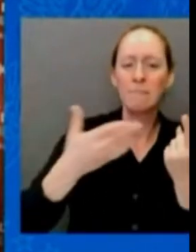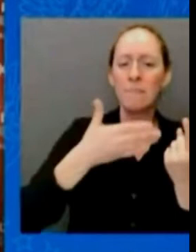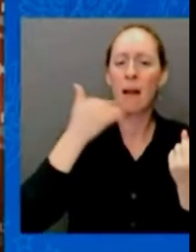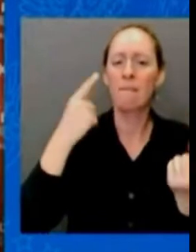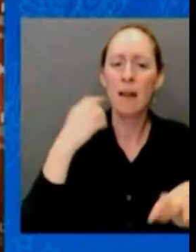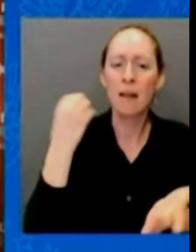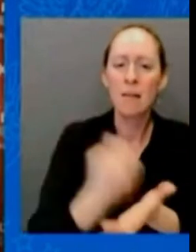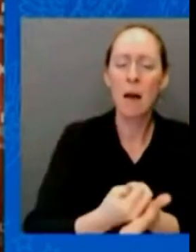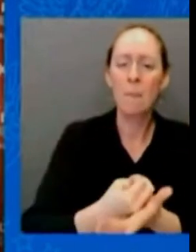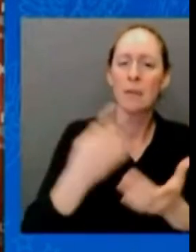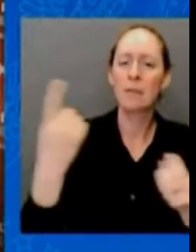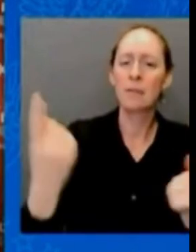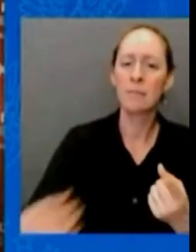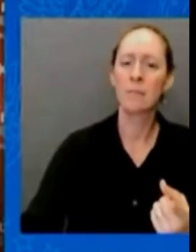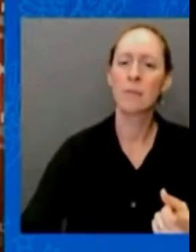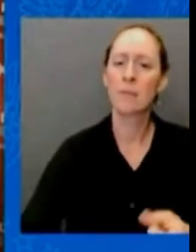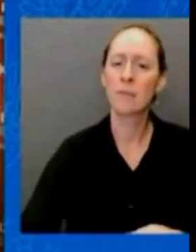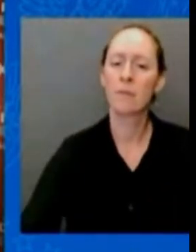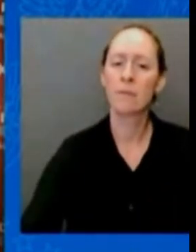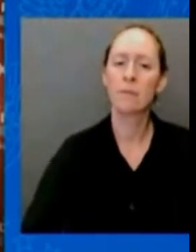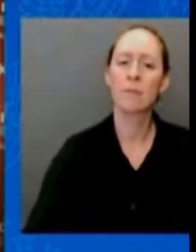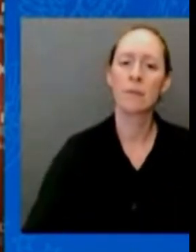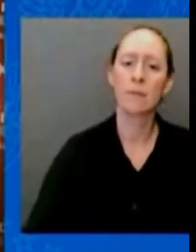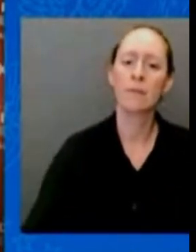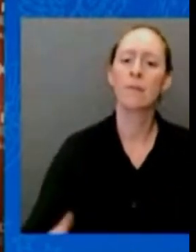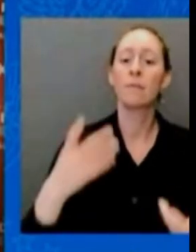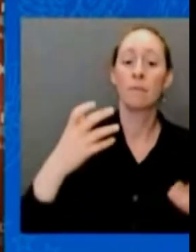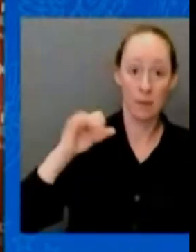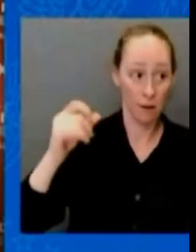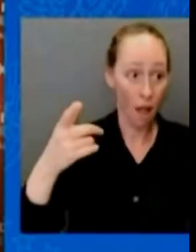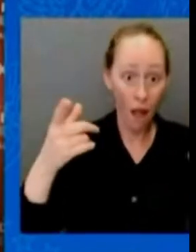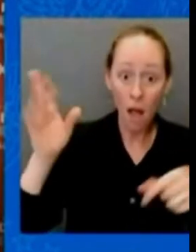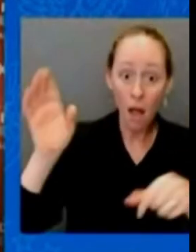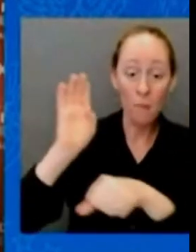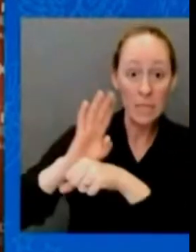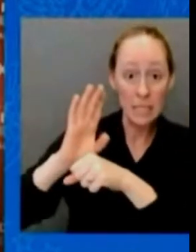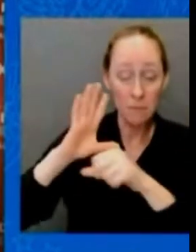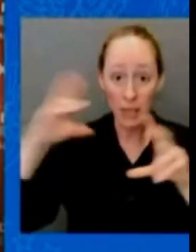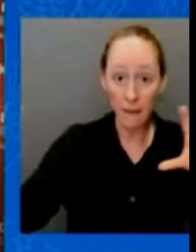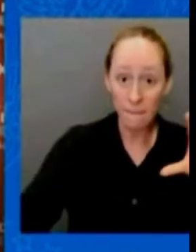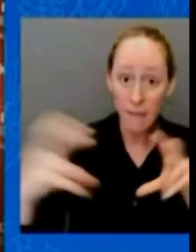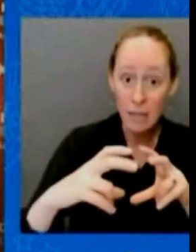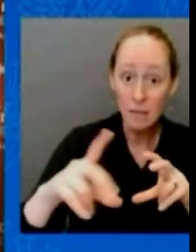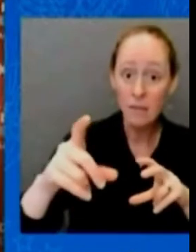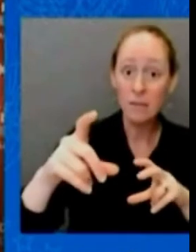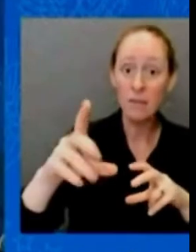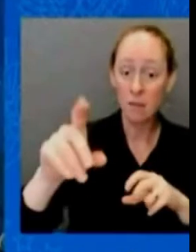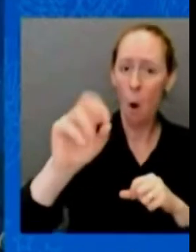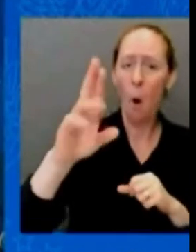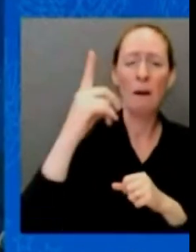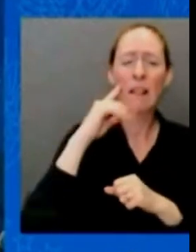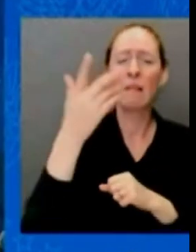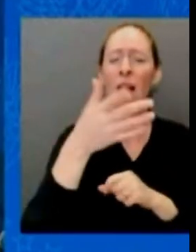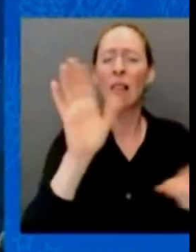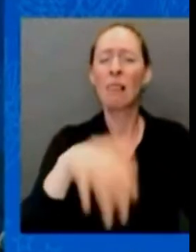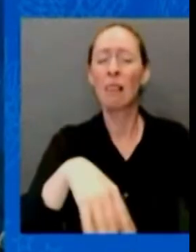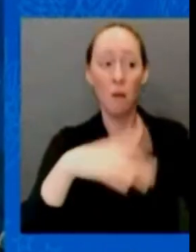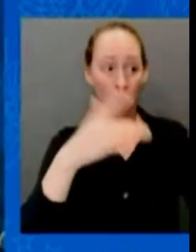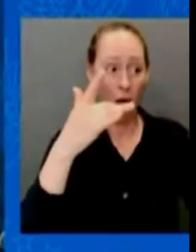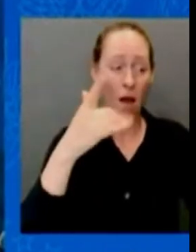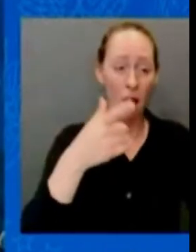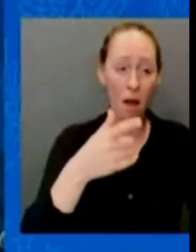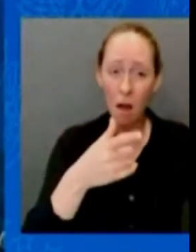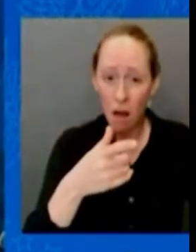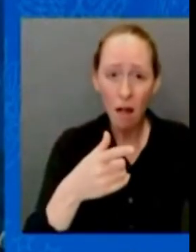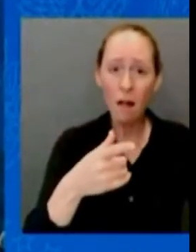in the game? The overwhelming answer is it encourages them to get in the game. Federal